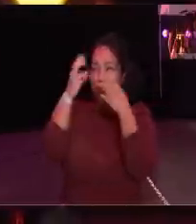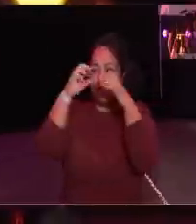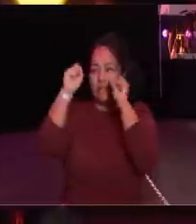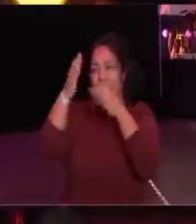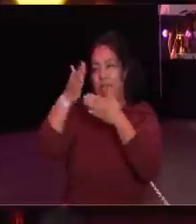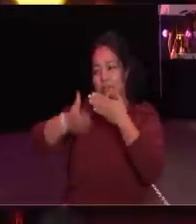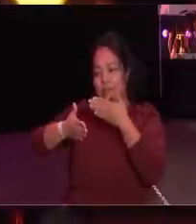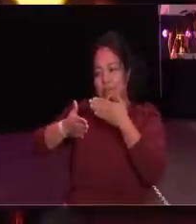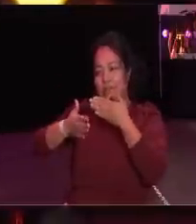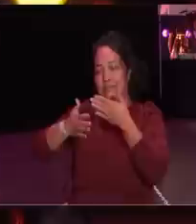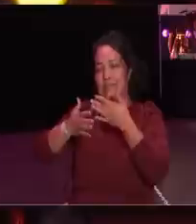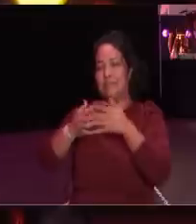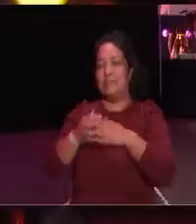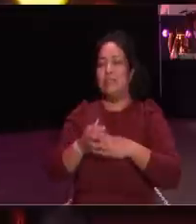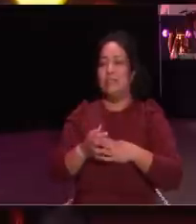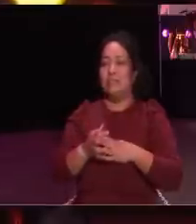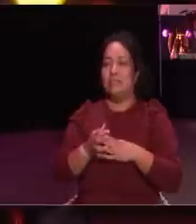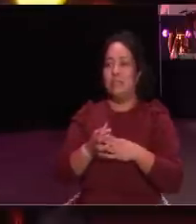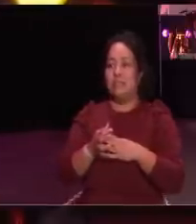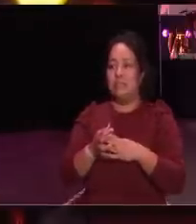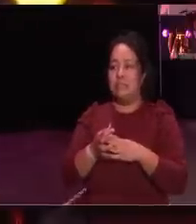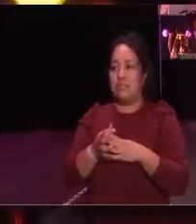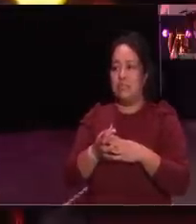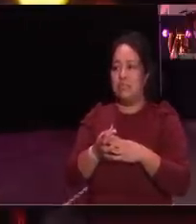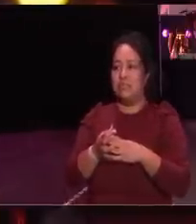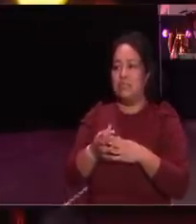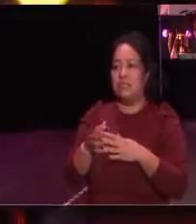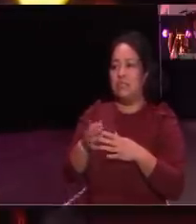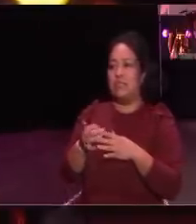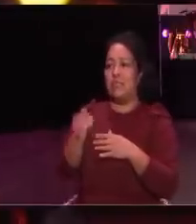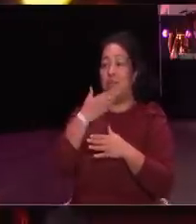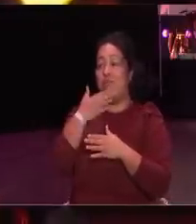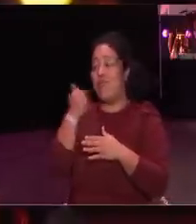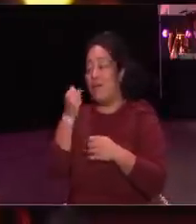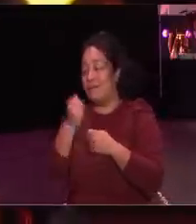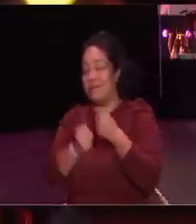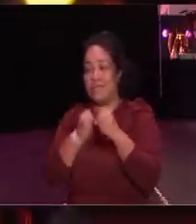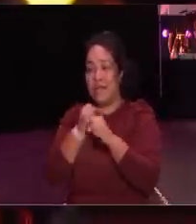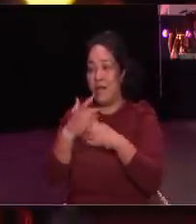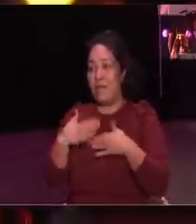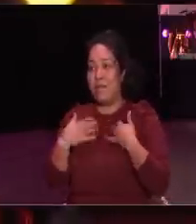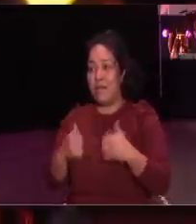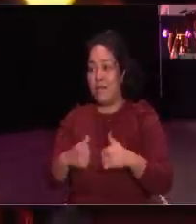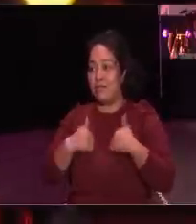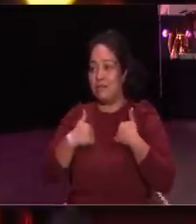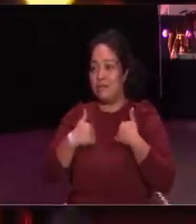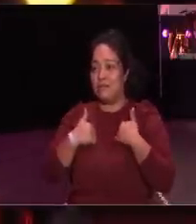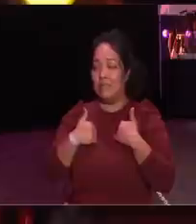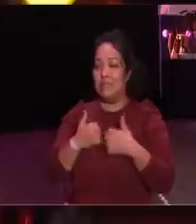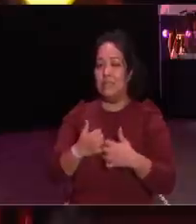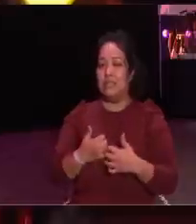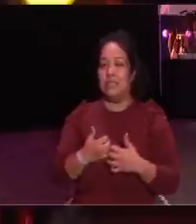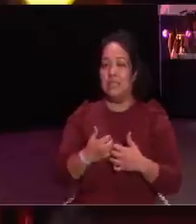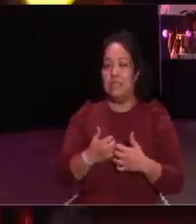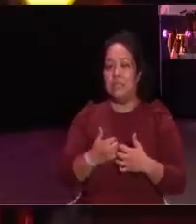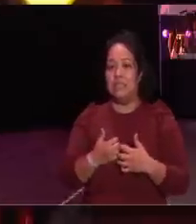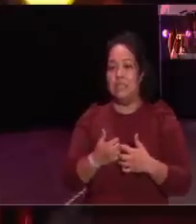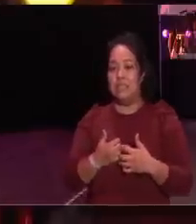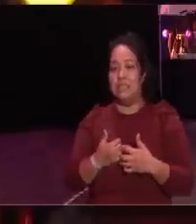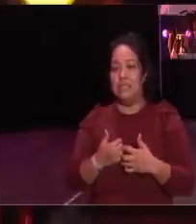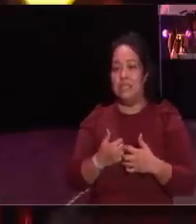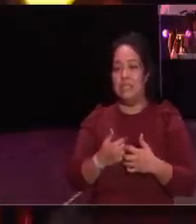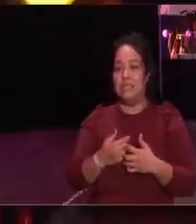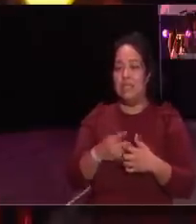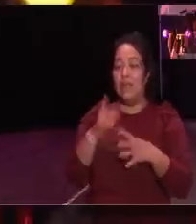ends. Han sido los mejores años de mi vida. They have been the best years of my life. Me he cansado un poco.